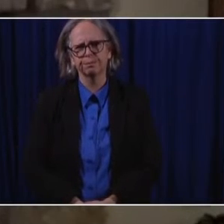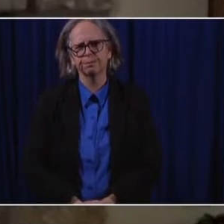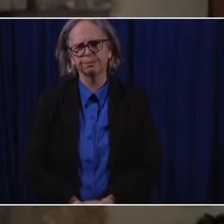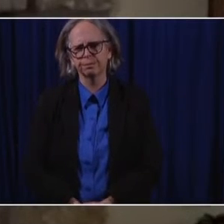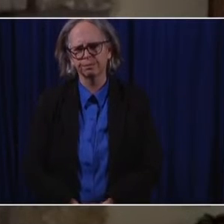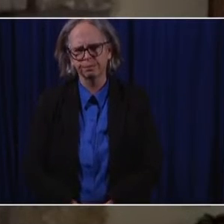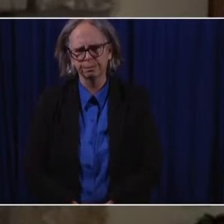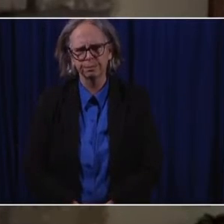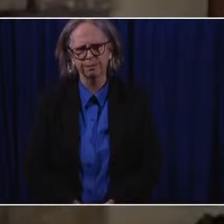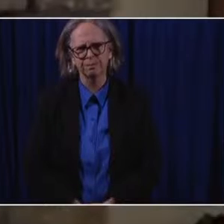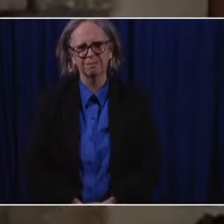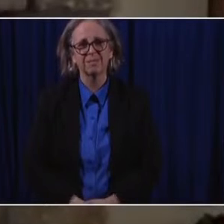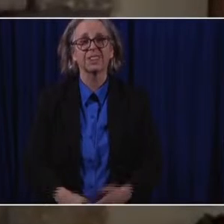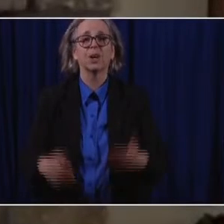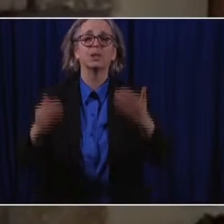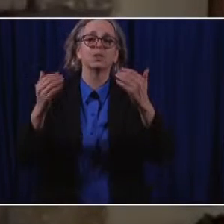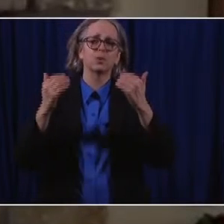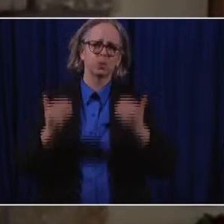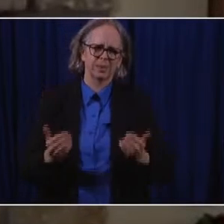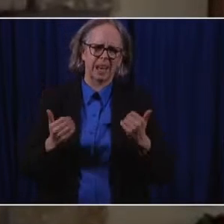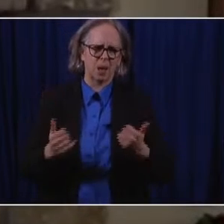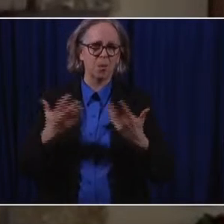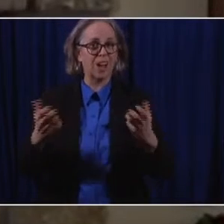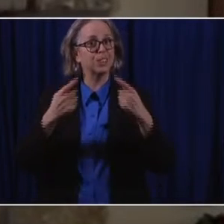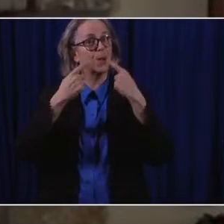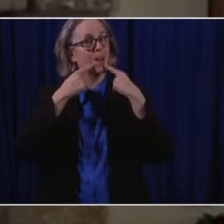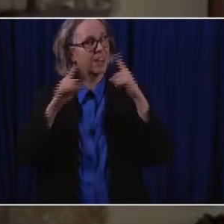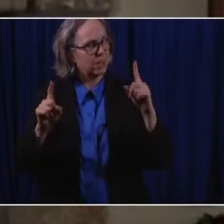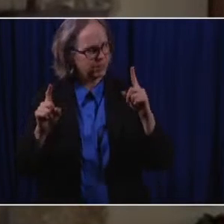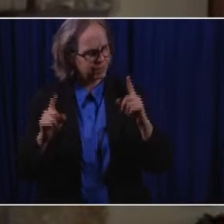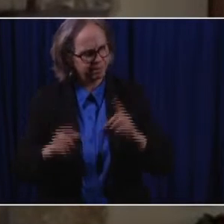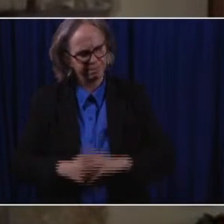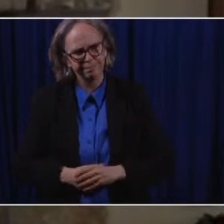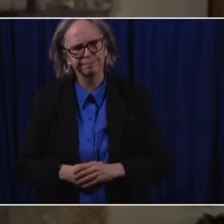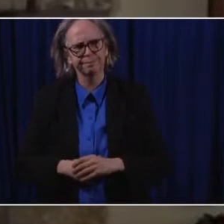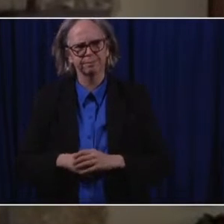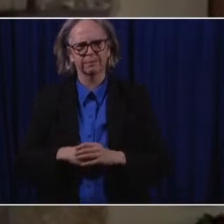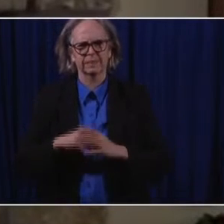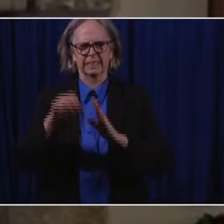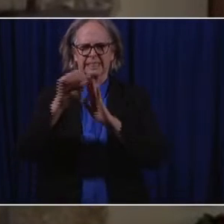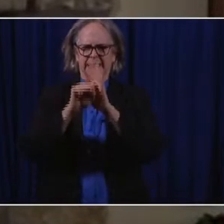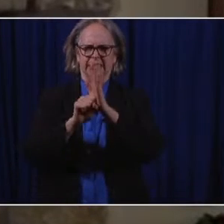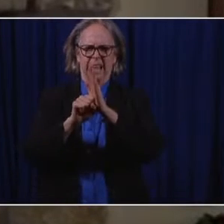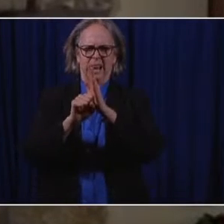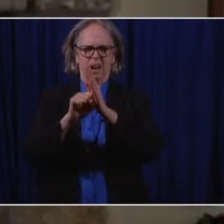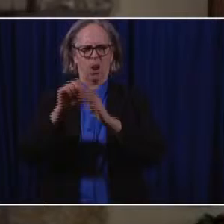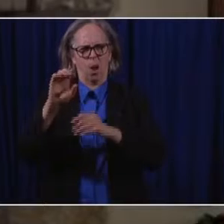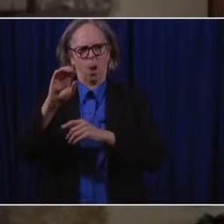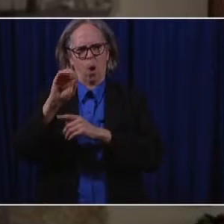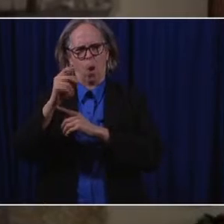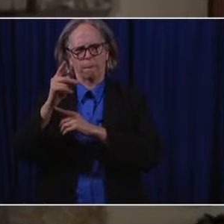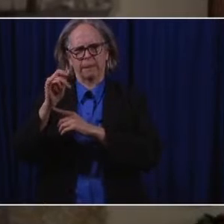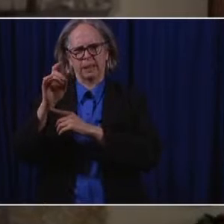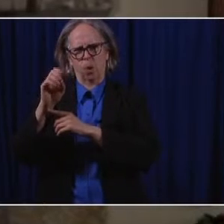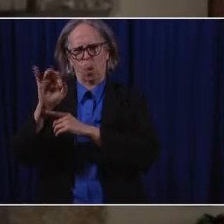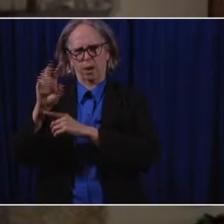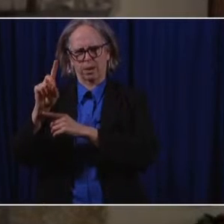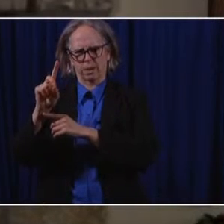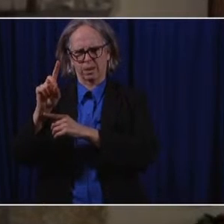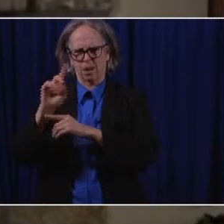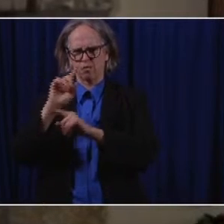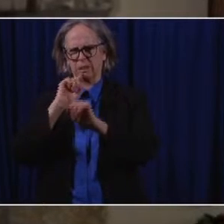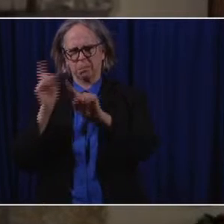I want to announce today some state opioid response grants. One of the